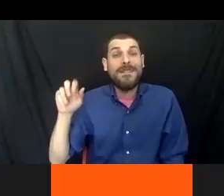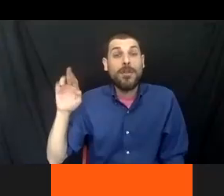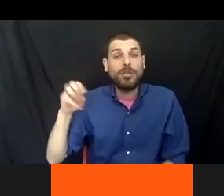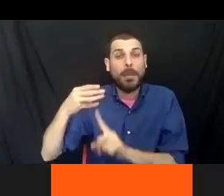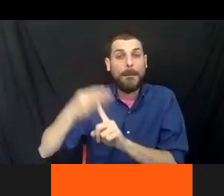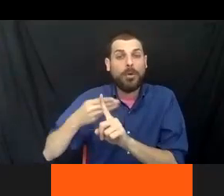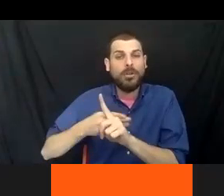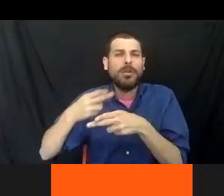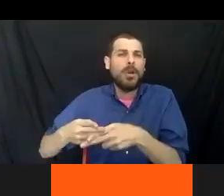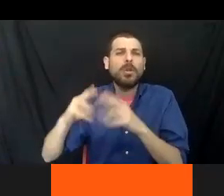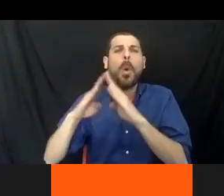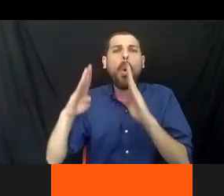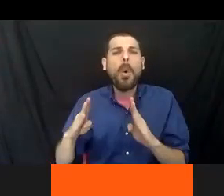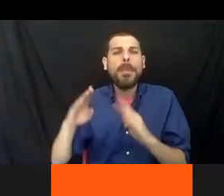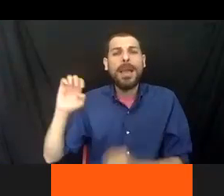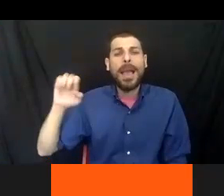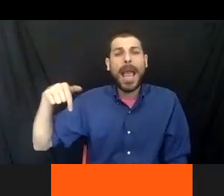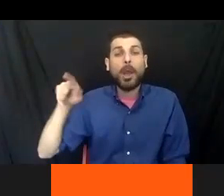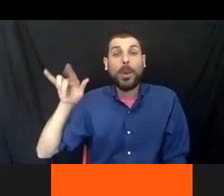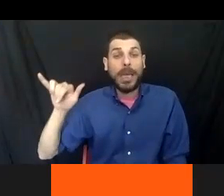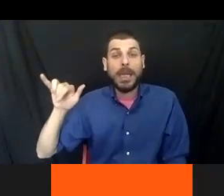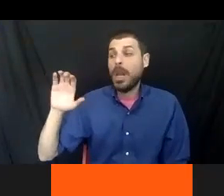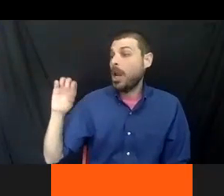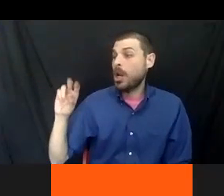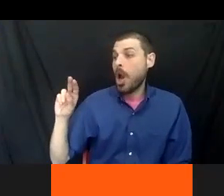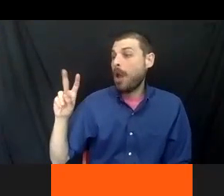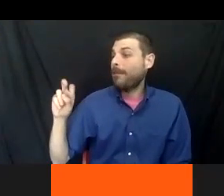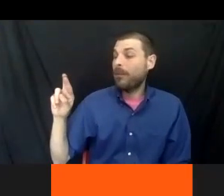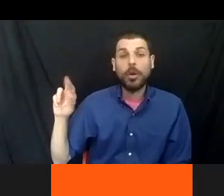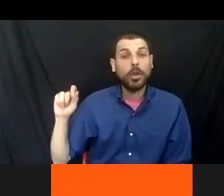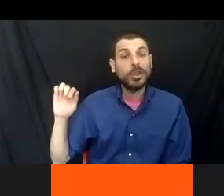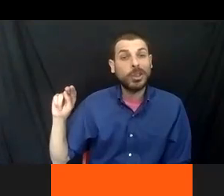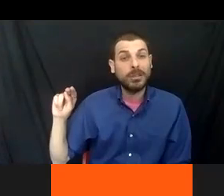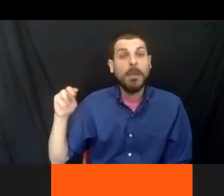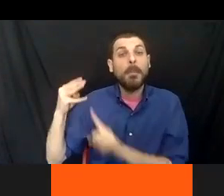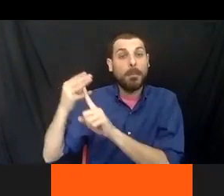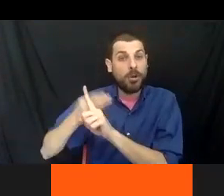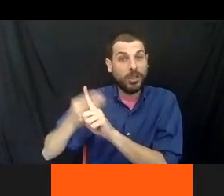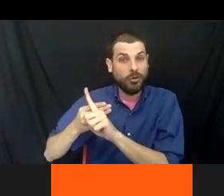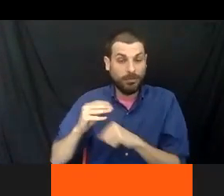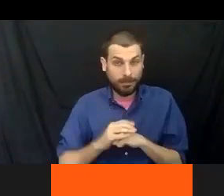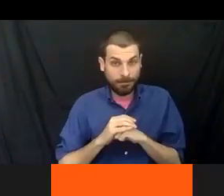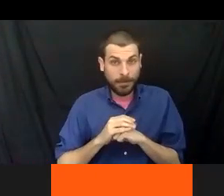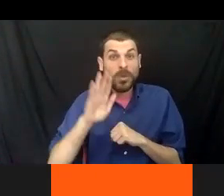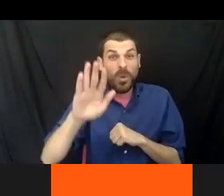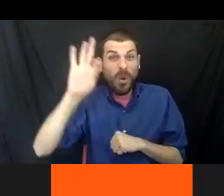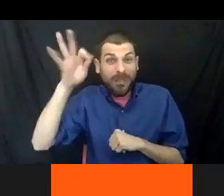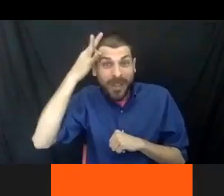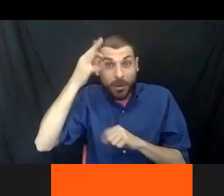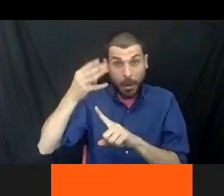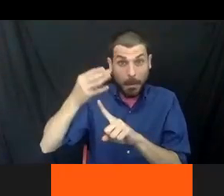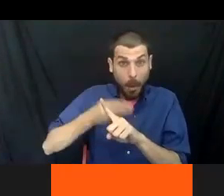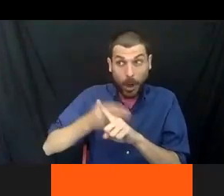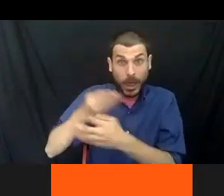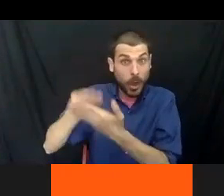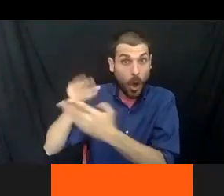home equity conversion mortgage. So if you have a federally backed mortgage loan under the